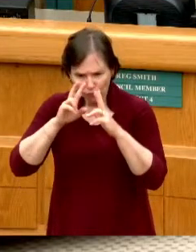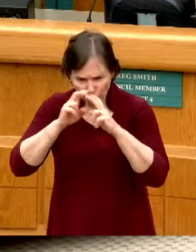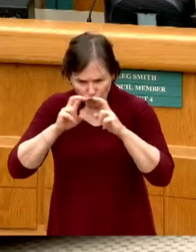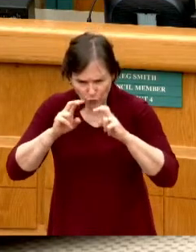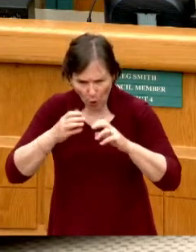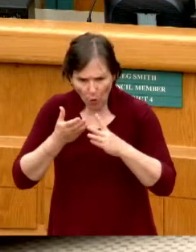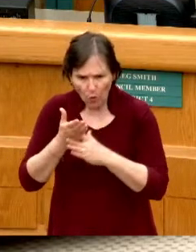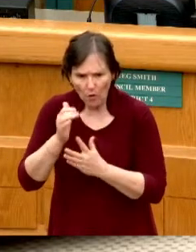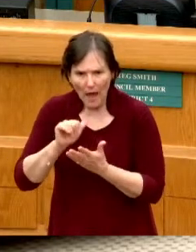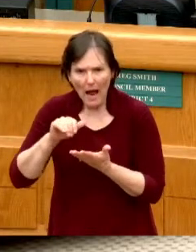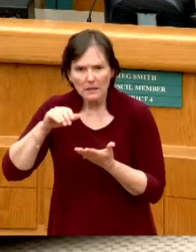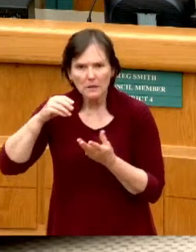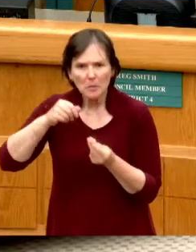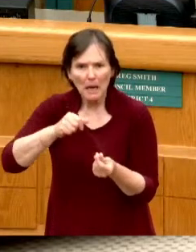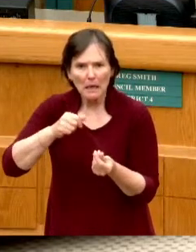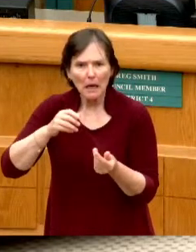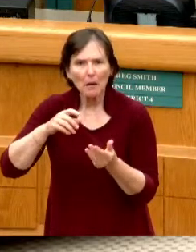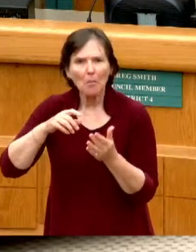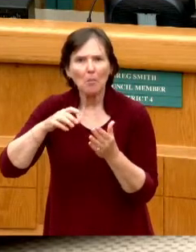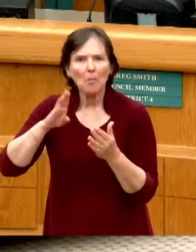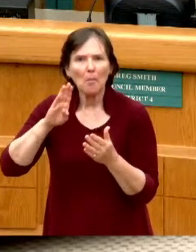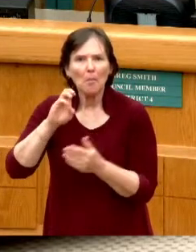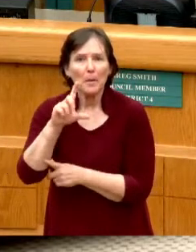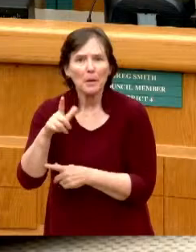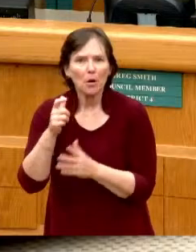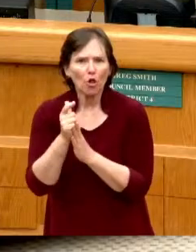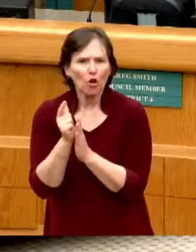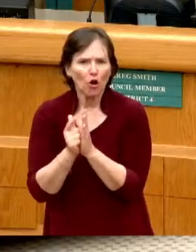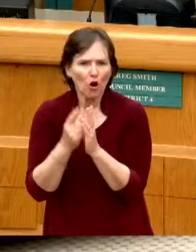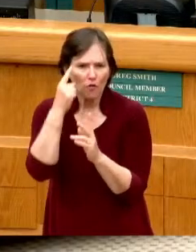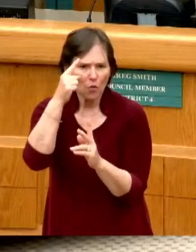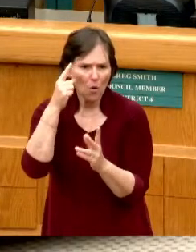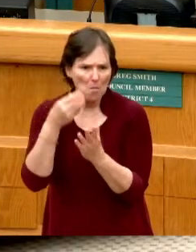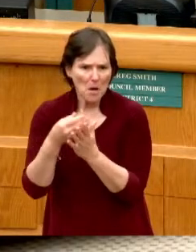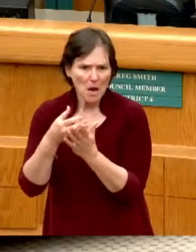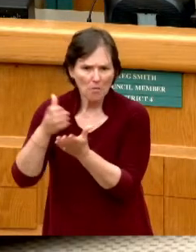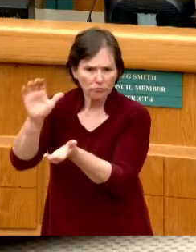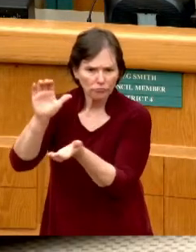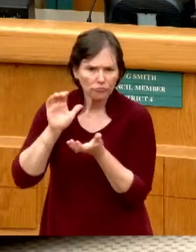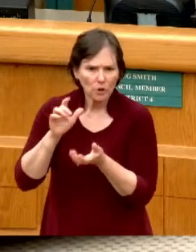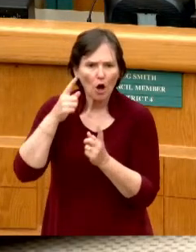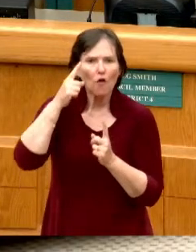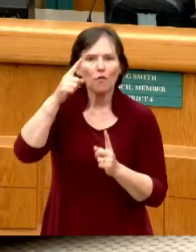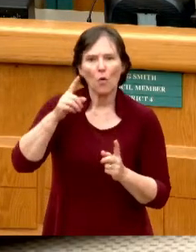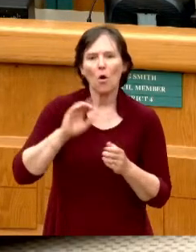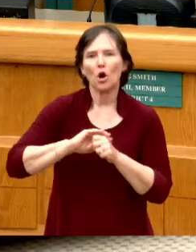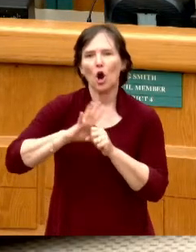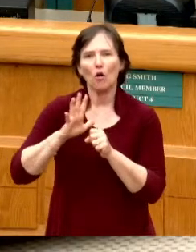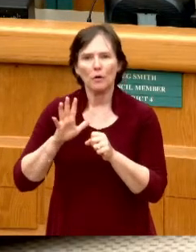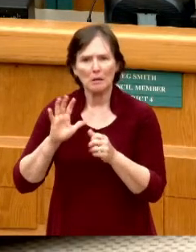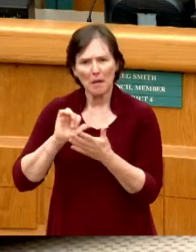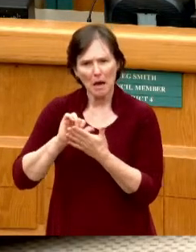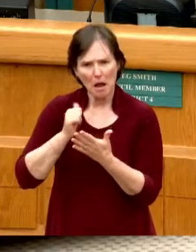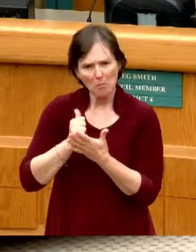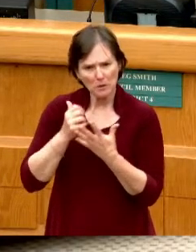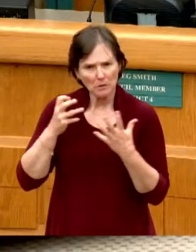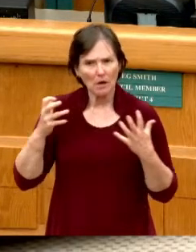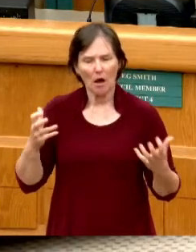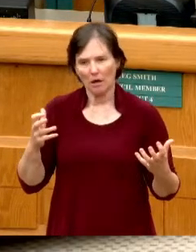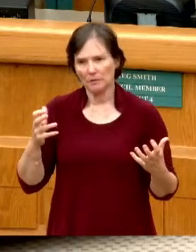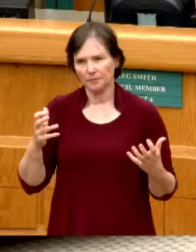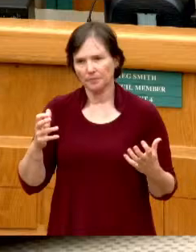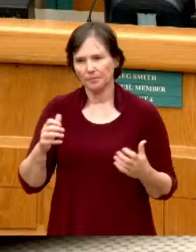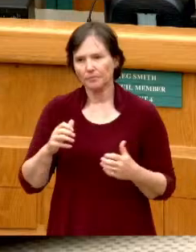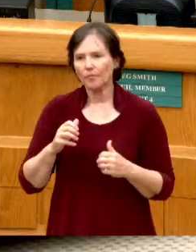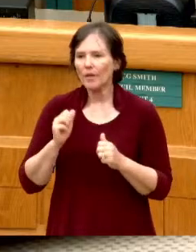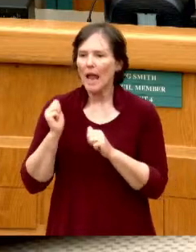helping us on a national level as well, understanding the focus of that bill. And everything that